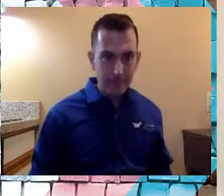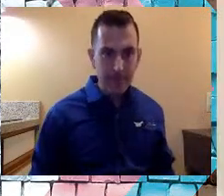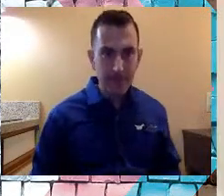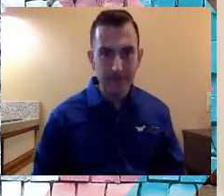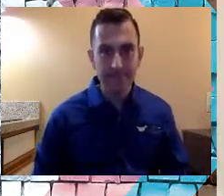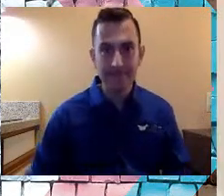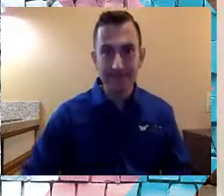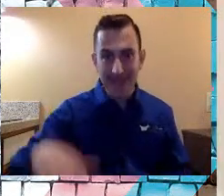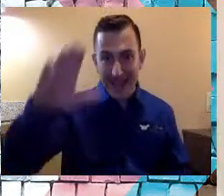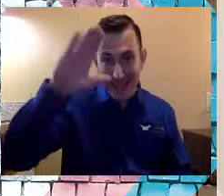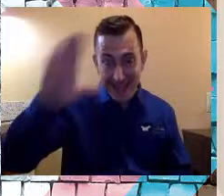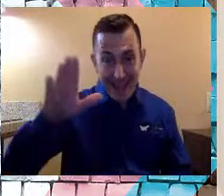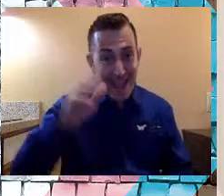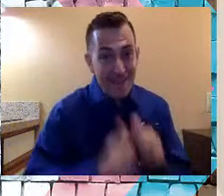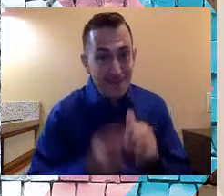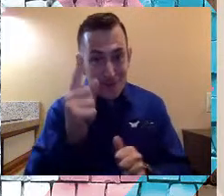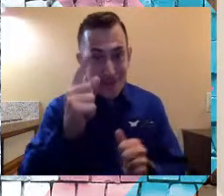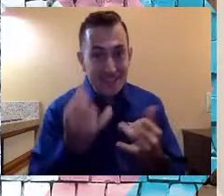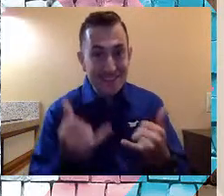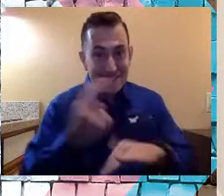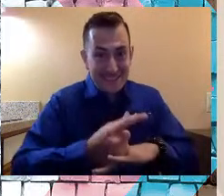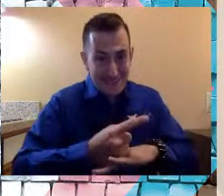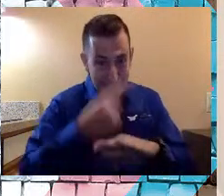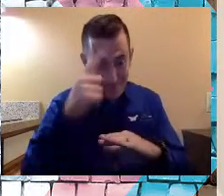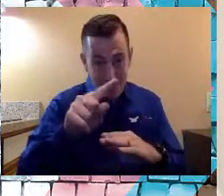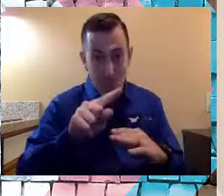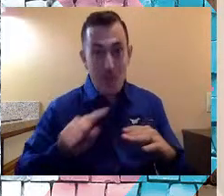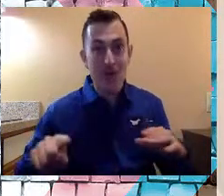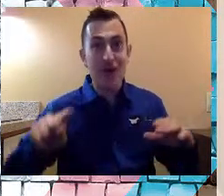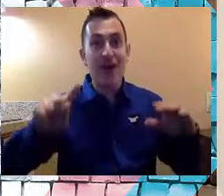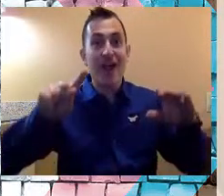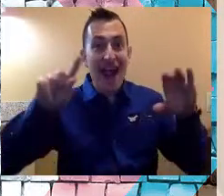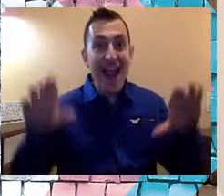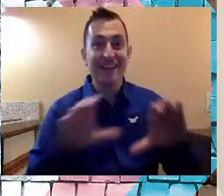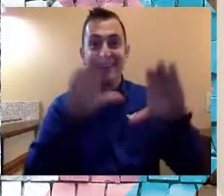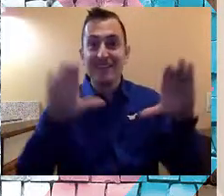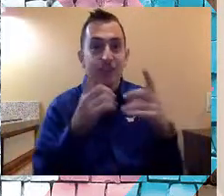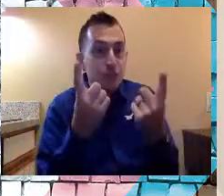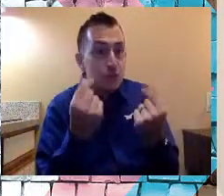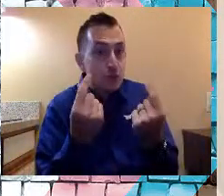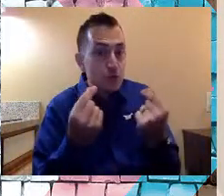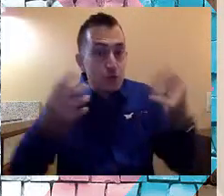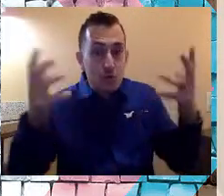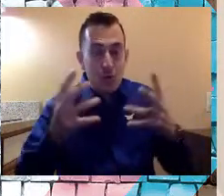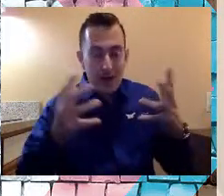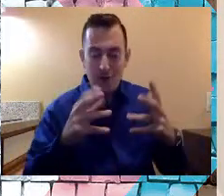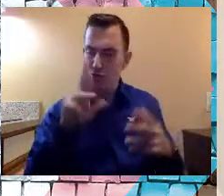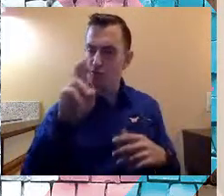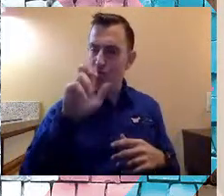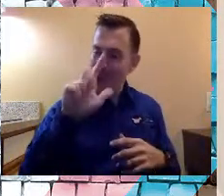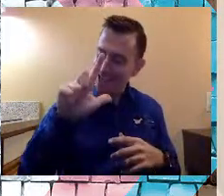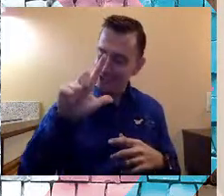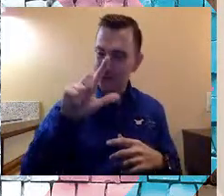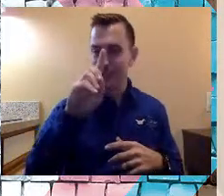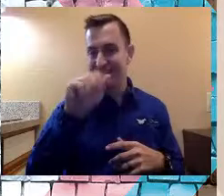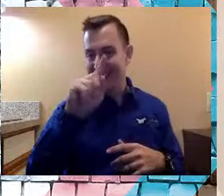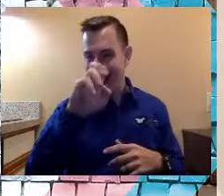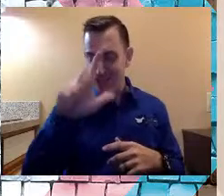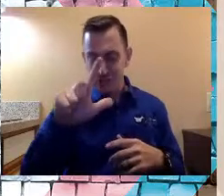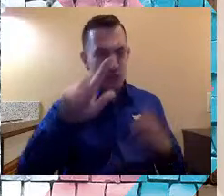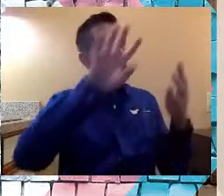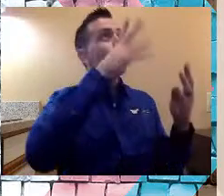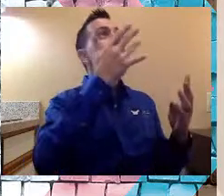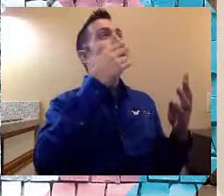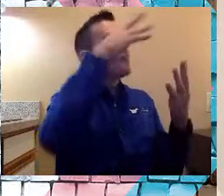Hey everybody, today for our craft activity, we are going to make razzle dazzle recycle rainbows.